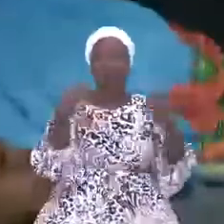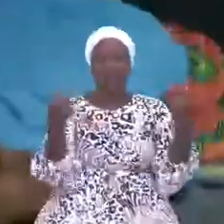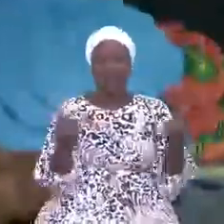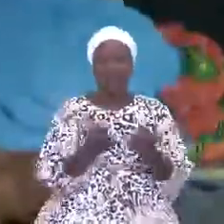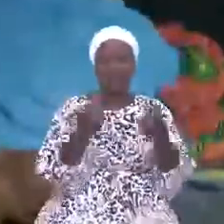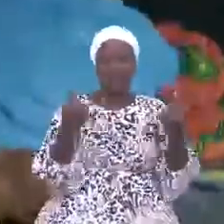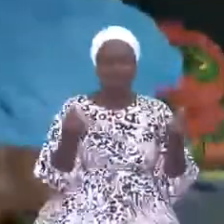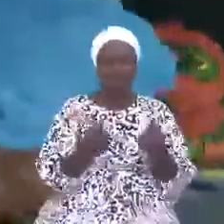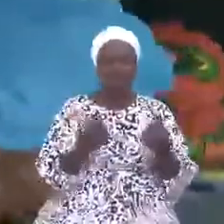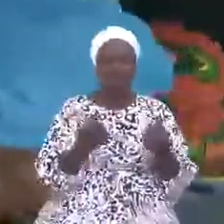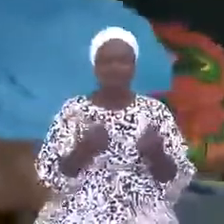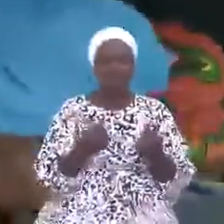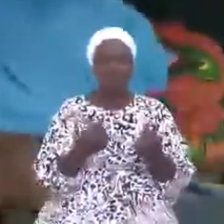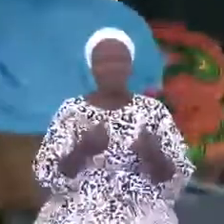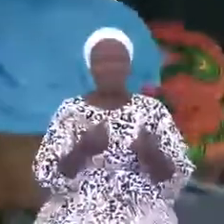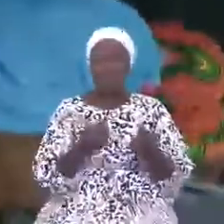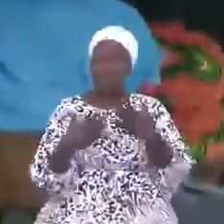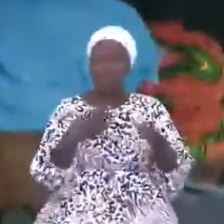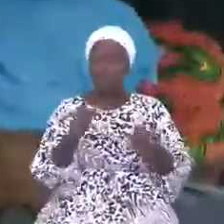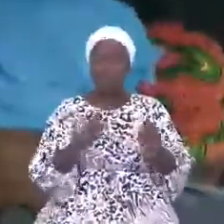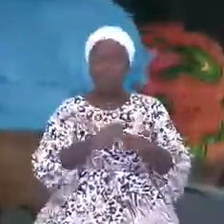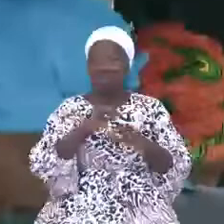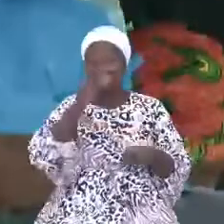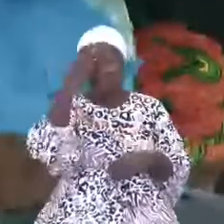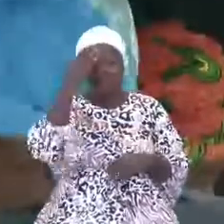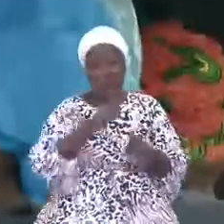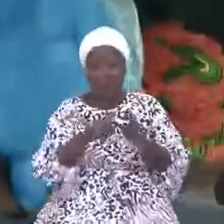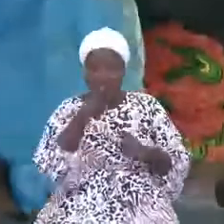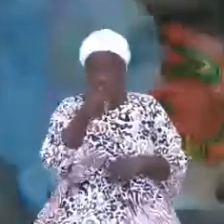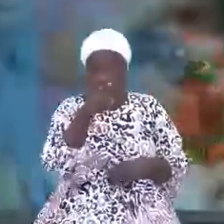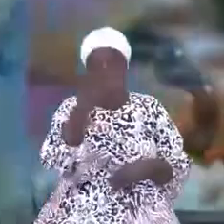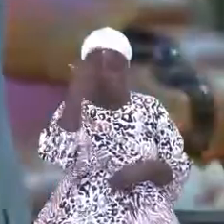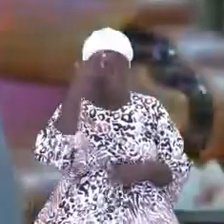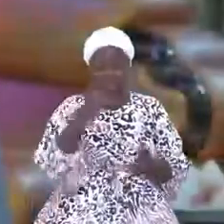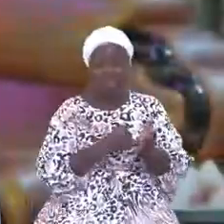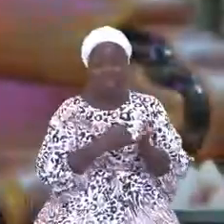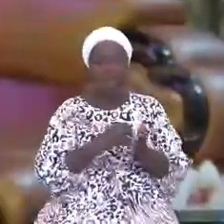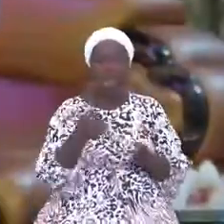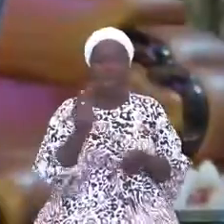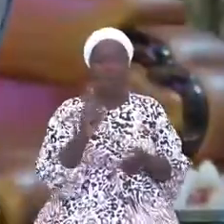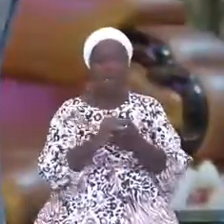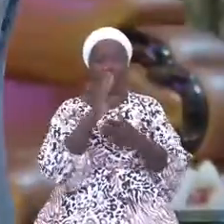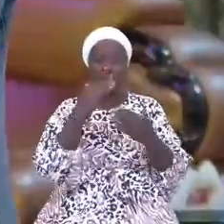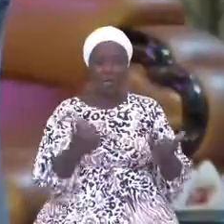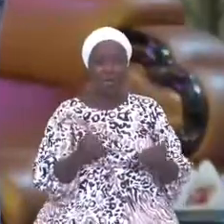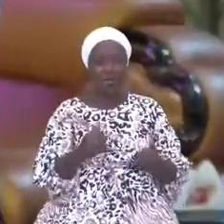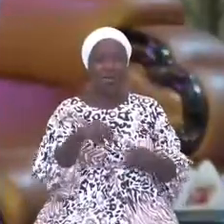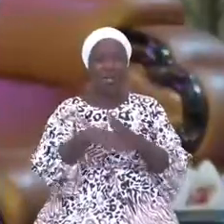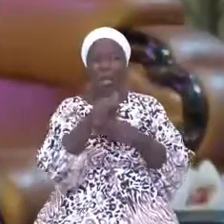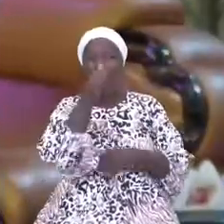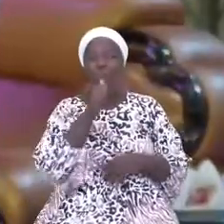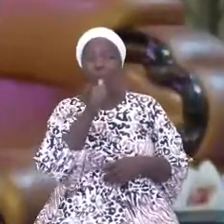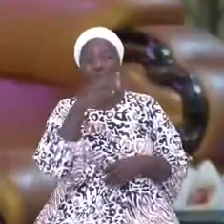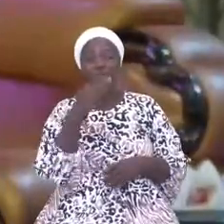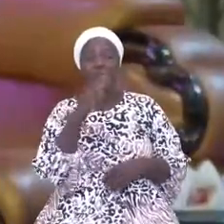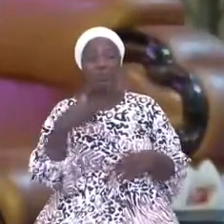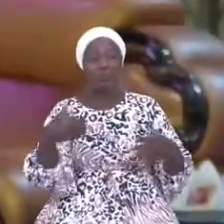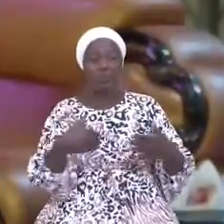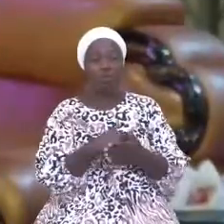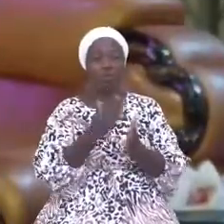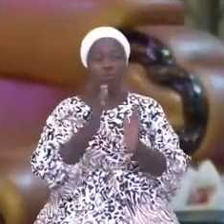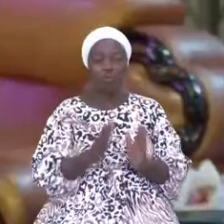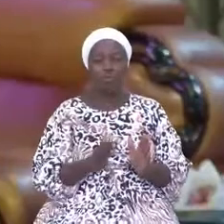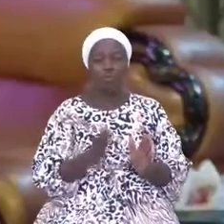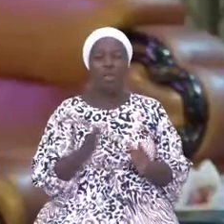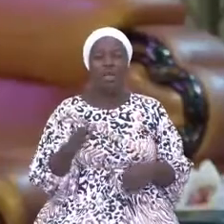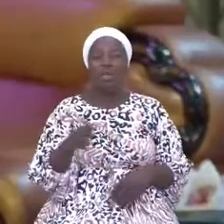sin. Maybe people don't know, but you know. Wherever you are there, in the privacy of your room,